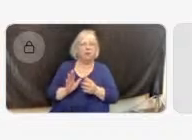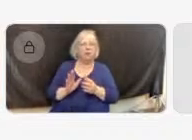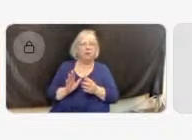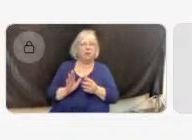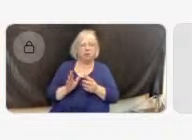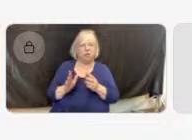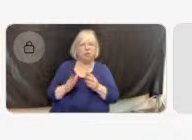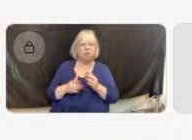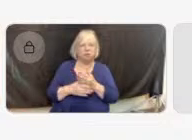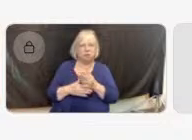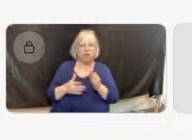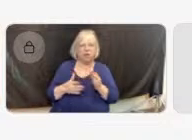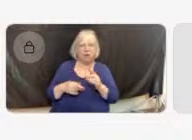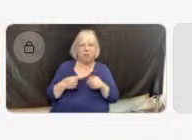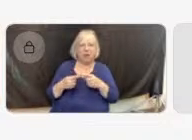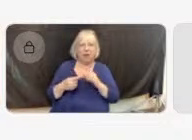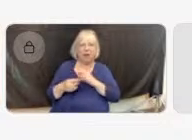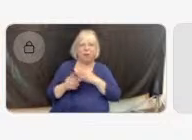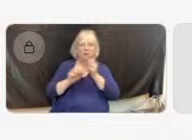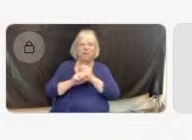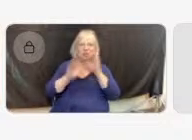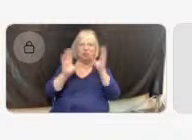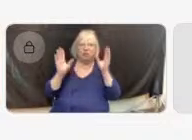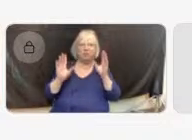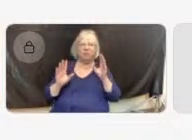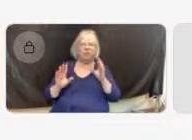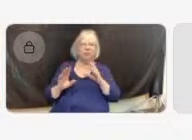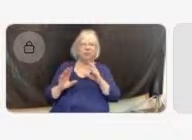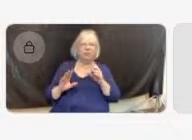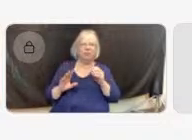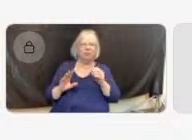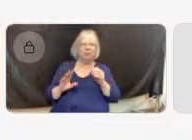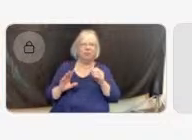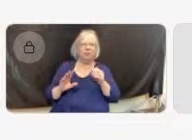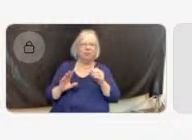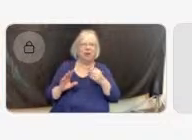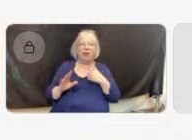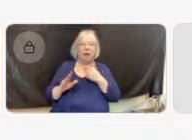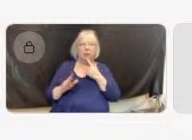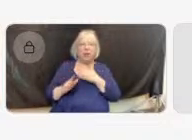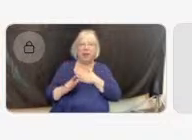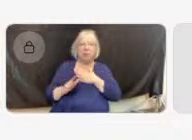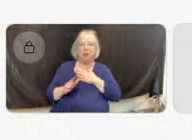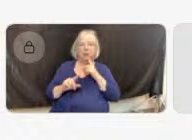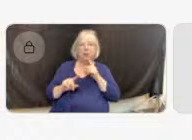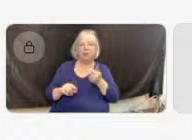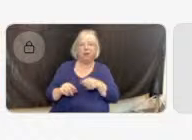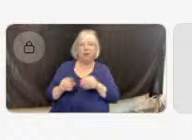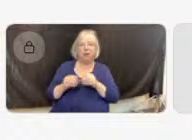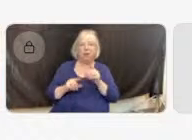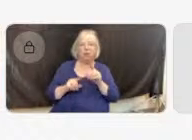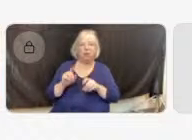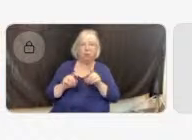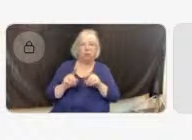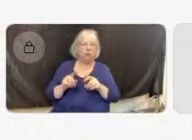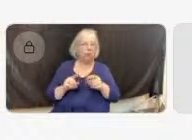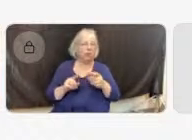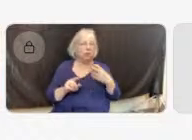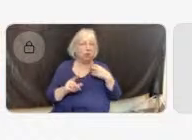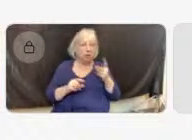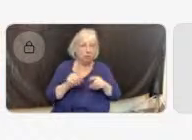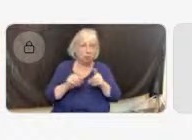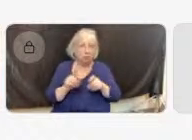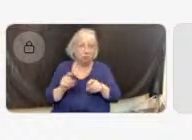shared about our vision. And I'm open for any other questions. Any questions from the commission for the